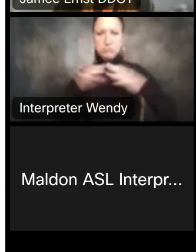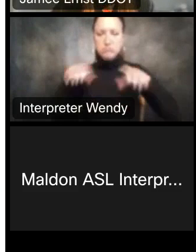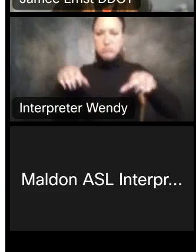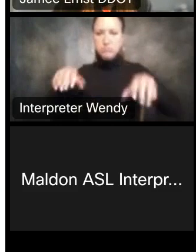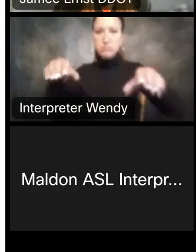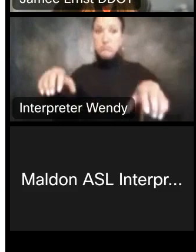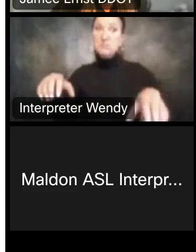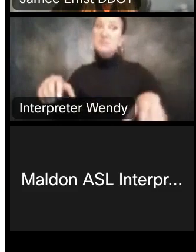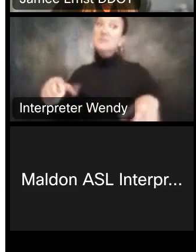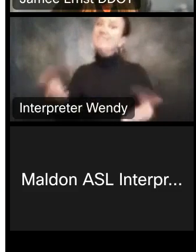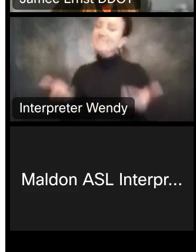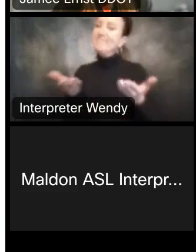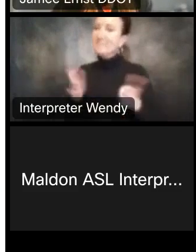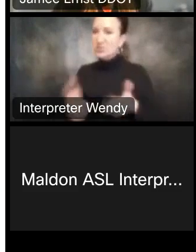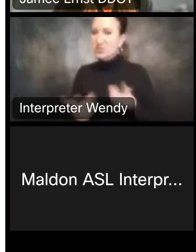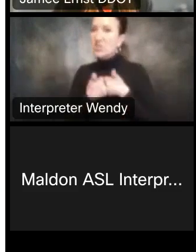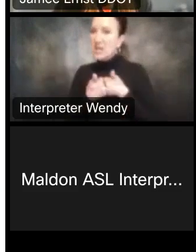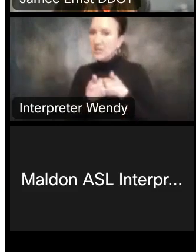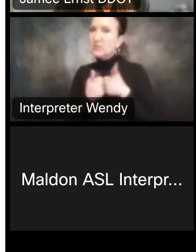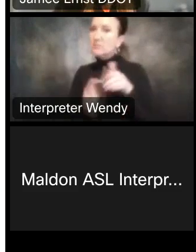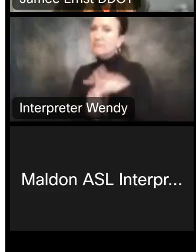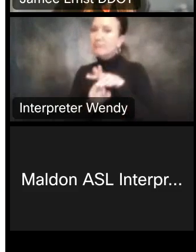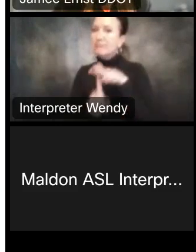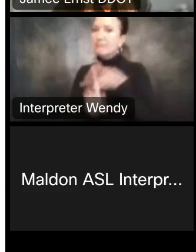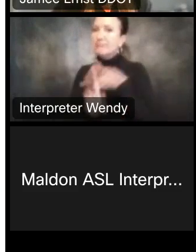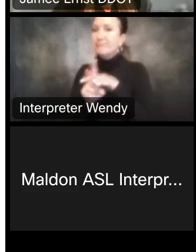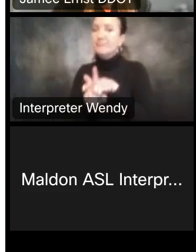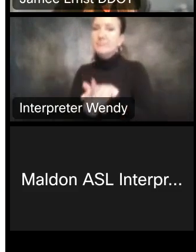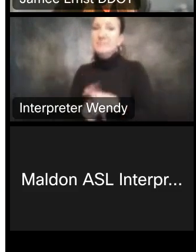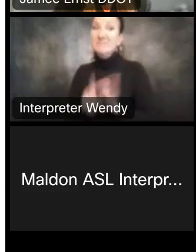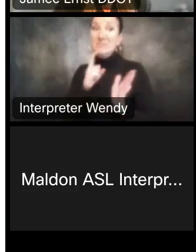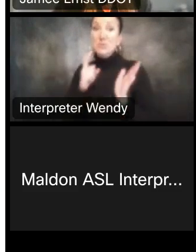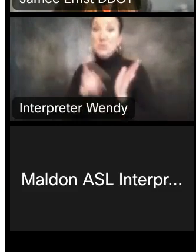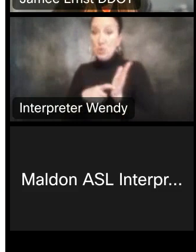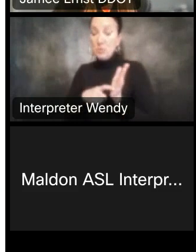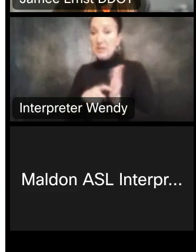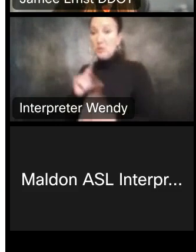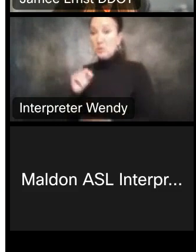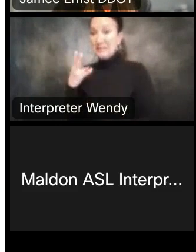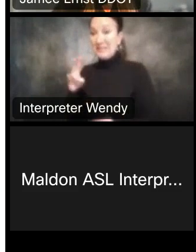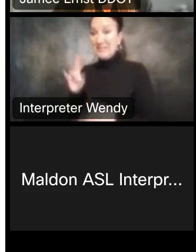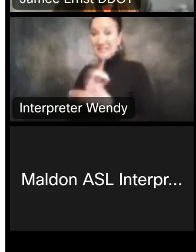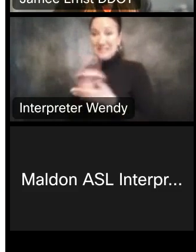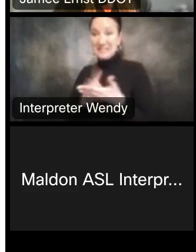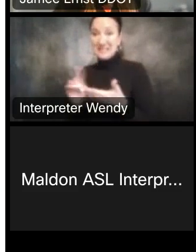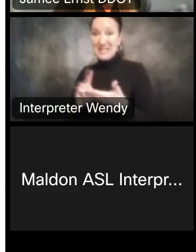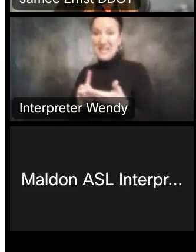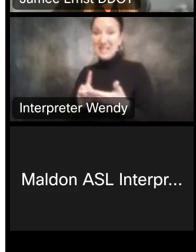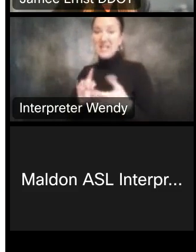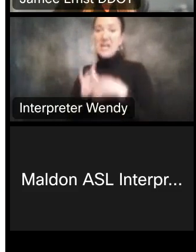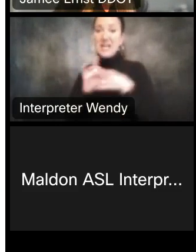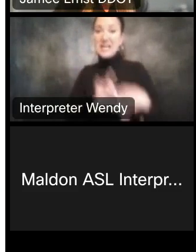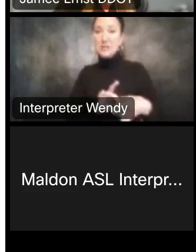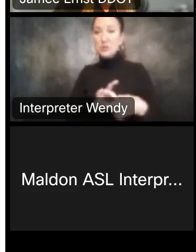couple challenges that I've outlined here. Notably, this design was tied with the Virginia